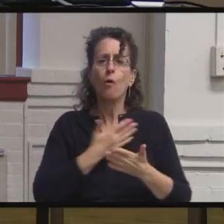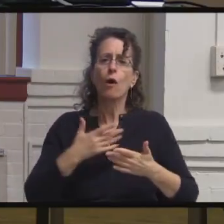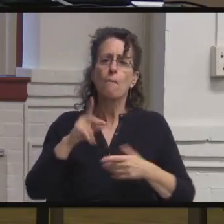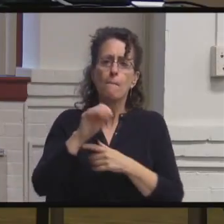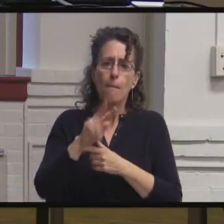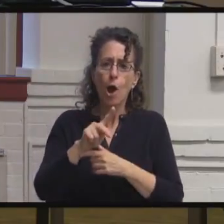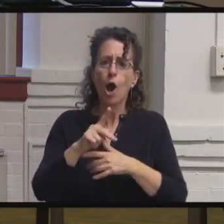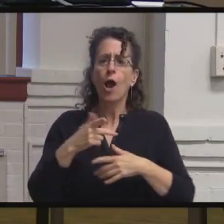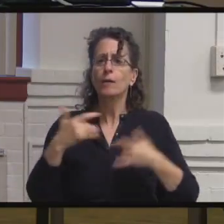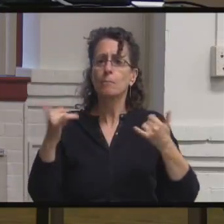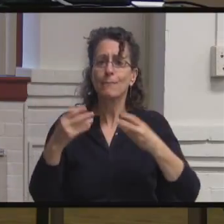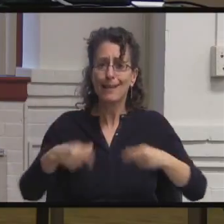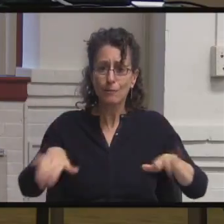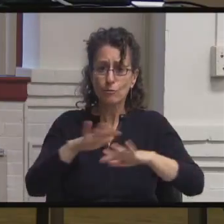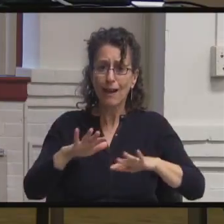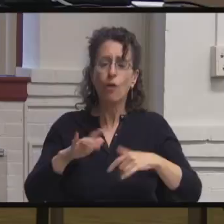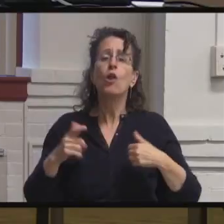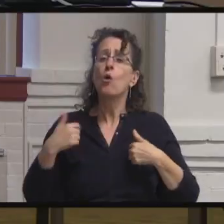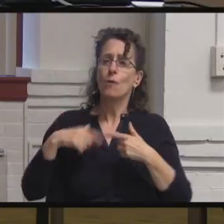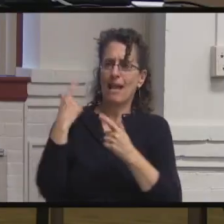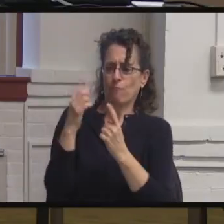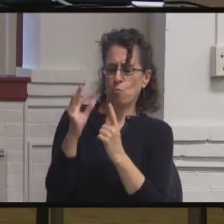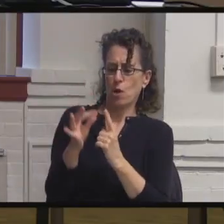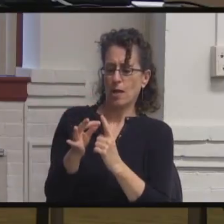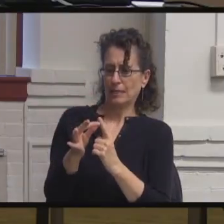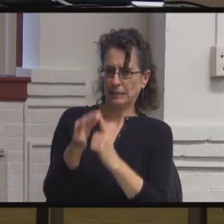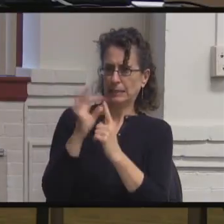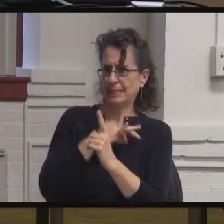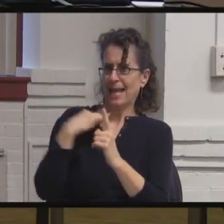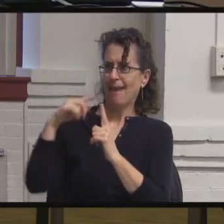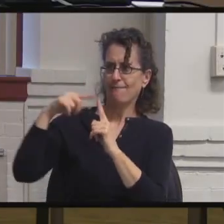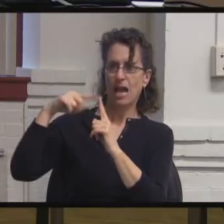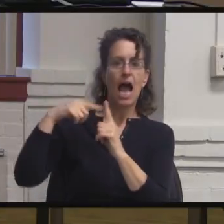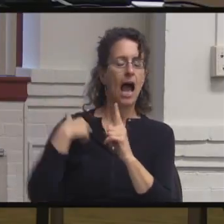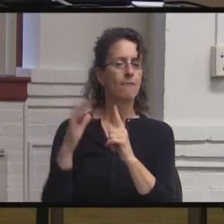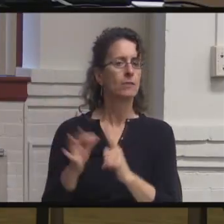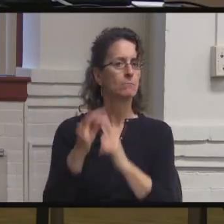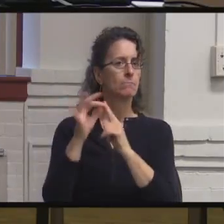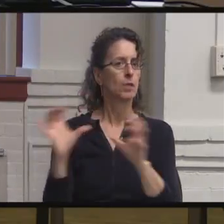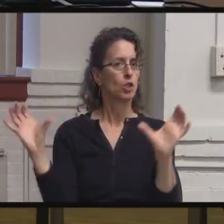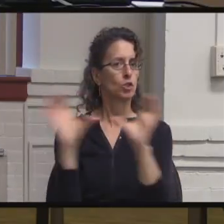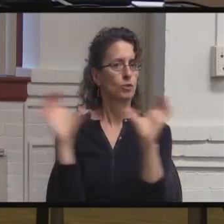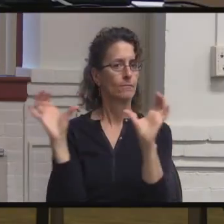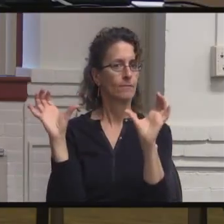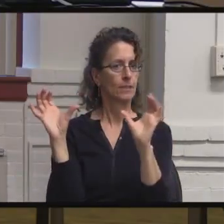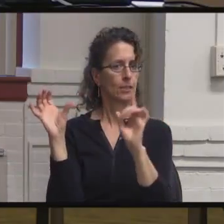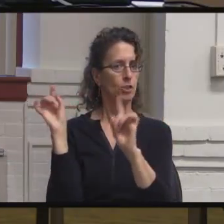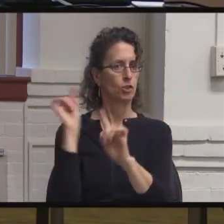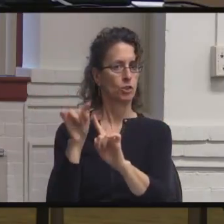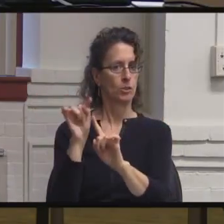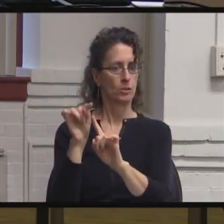playgrounds with his certification. He's certified? Yeah, it's a 5-year installer.